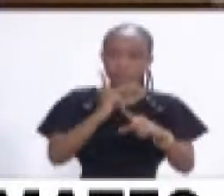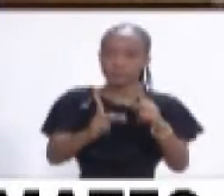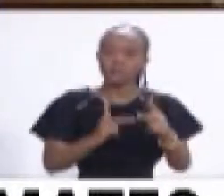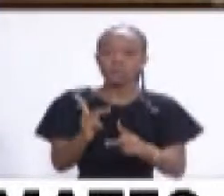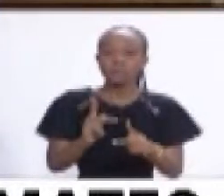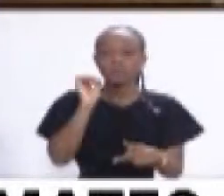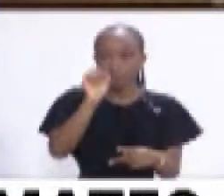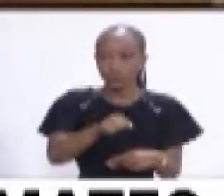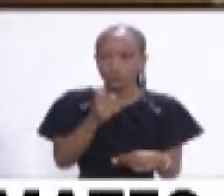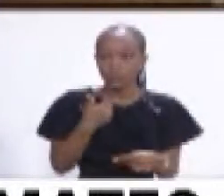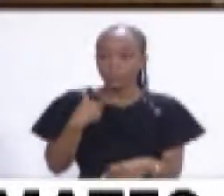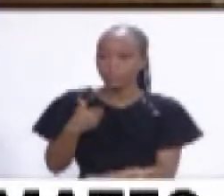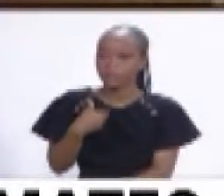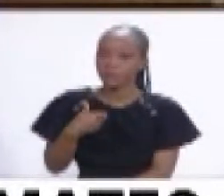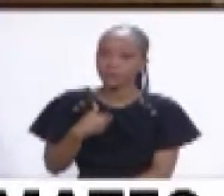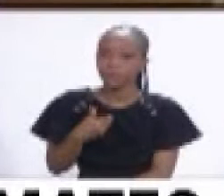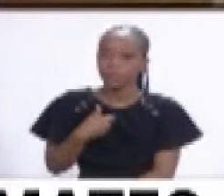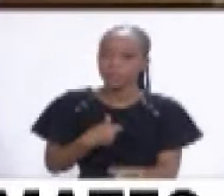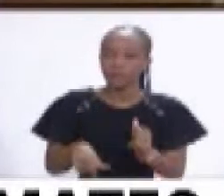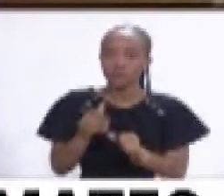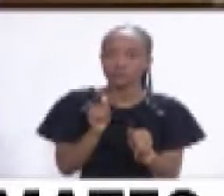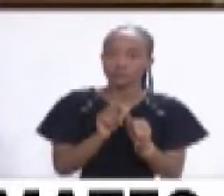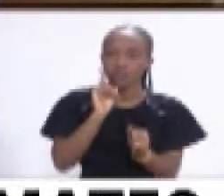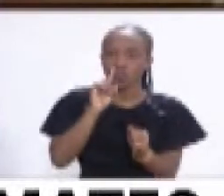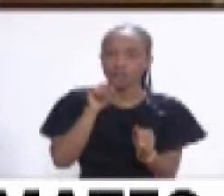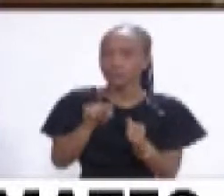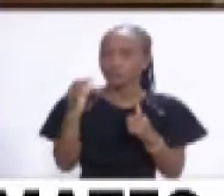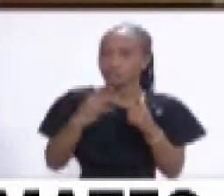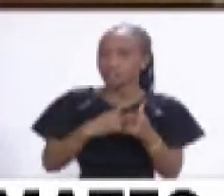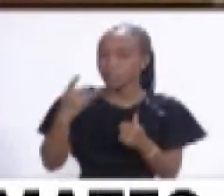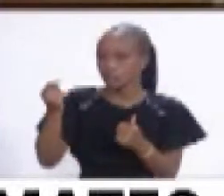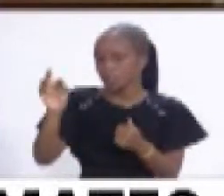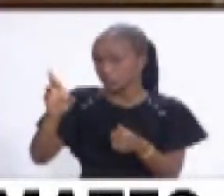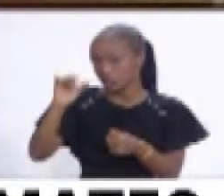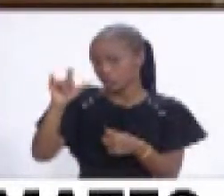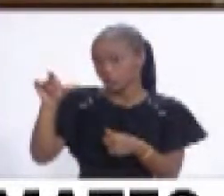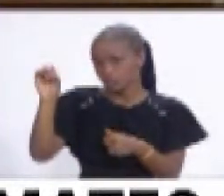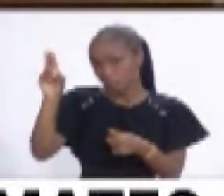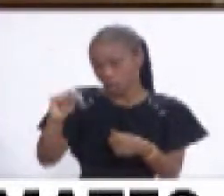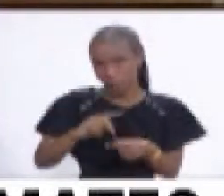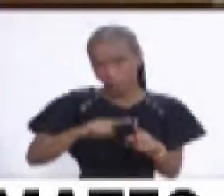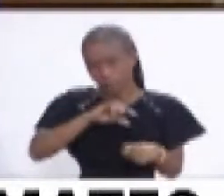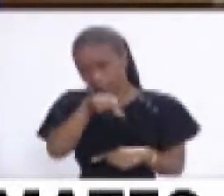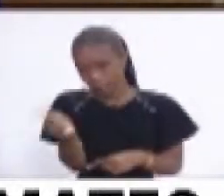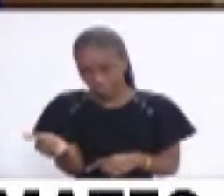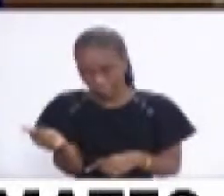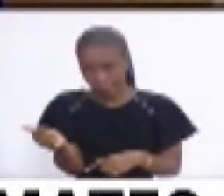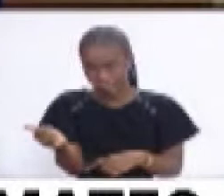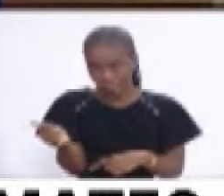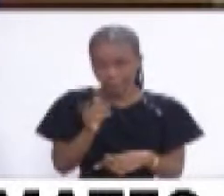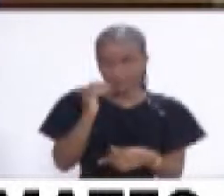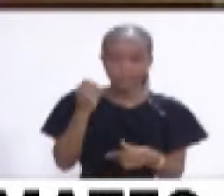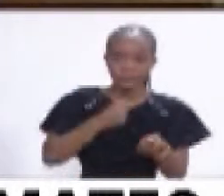we may be able to raise about 1.8 trillion or so, while the rest definitely is going